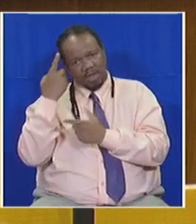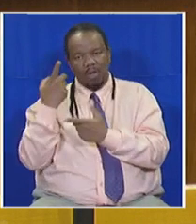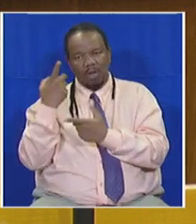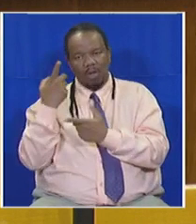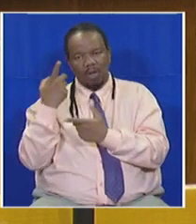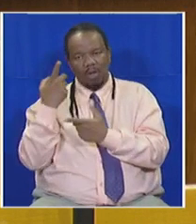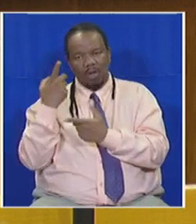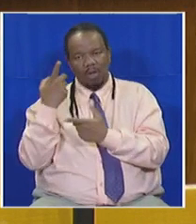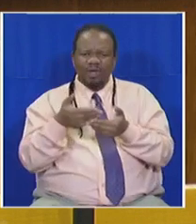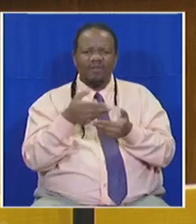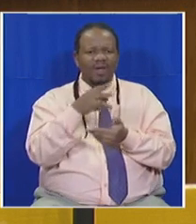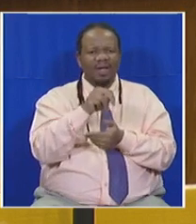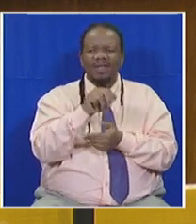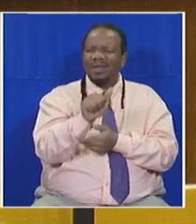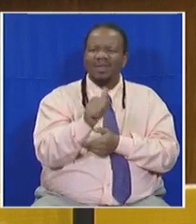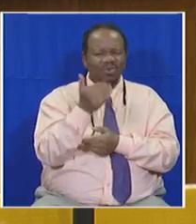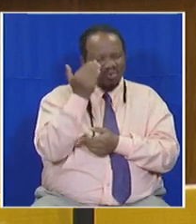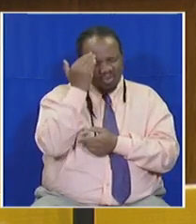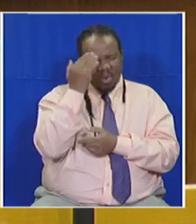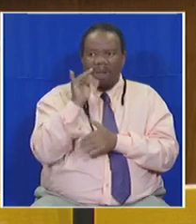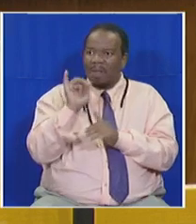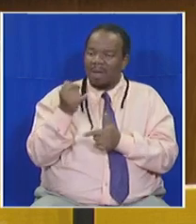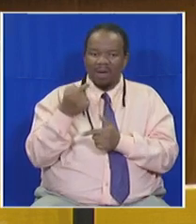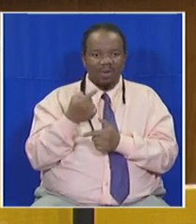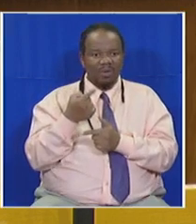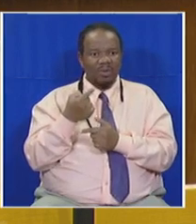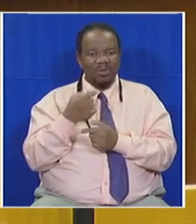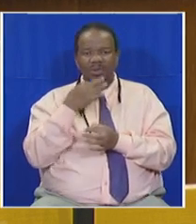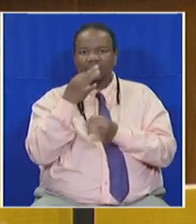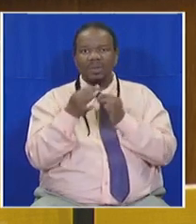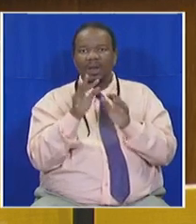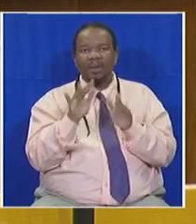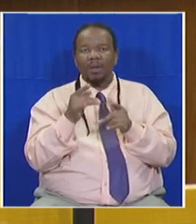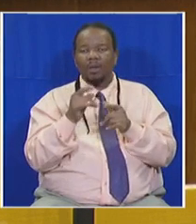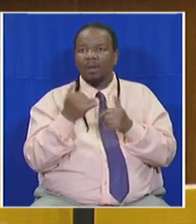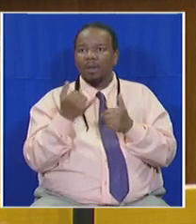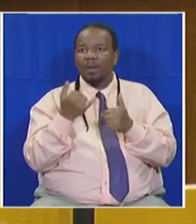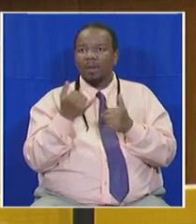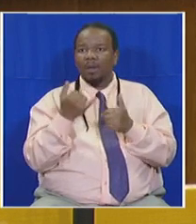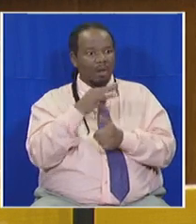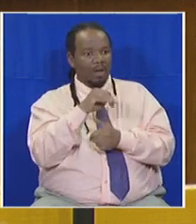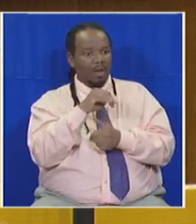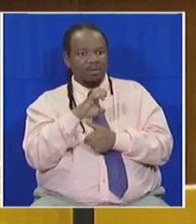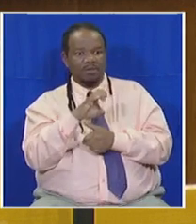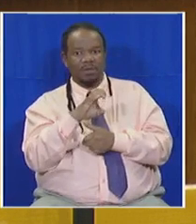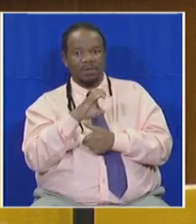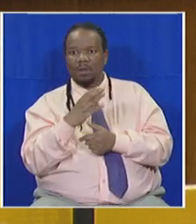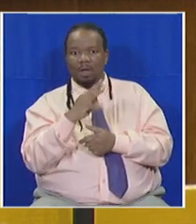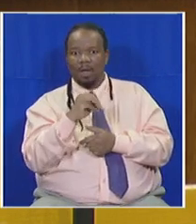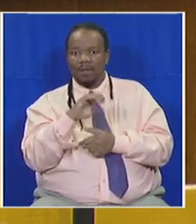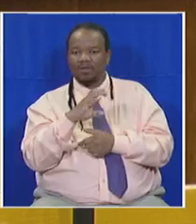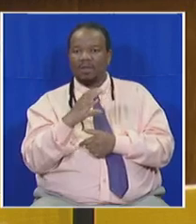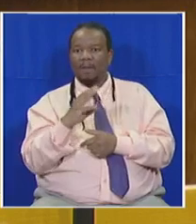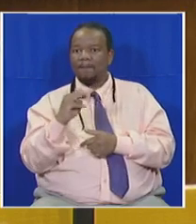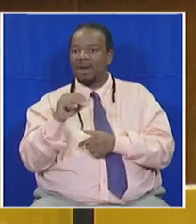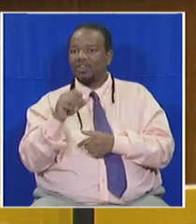Assembly, and obviously create an impression that you can just wake up, maybe MEC Mashatile can just wake up and decide to